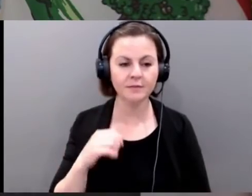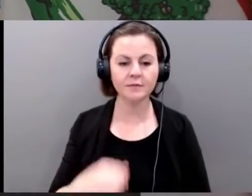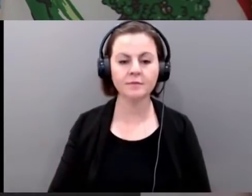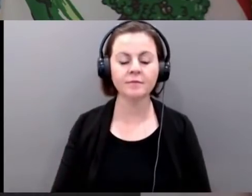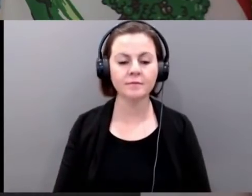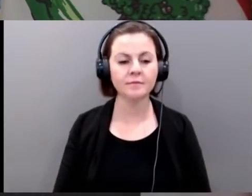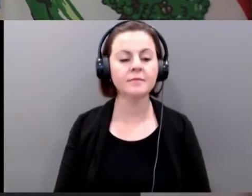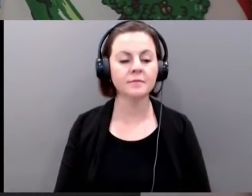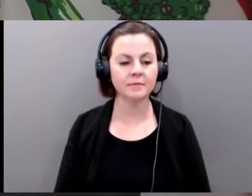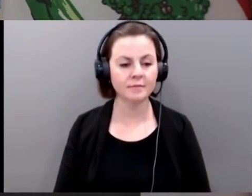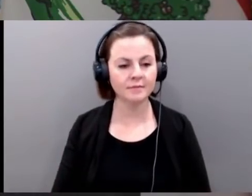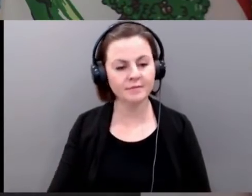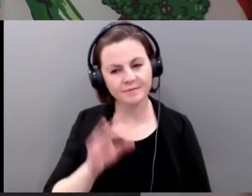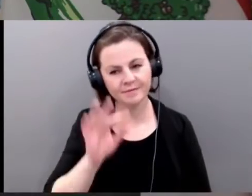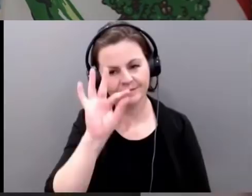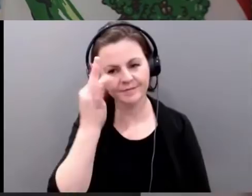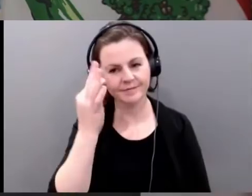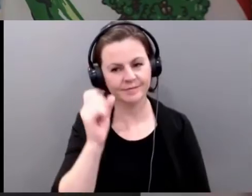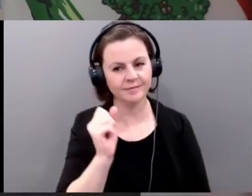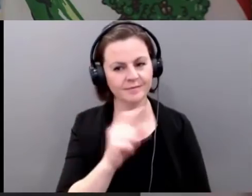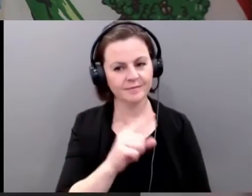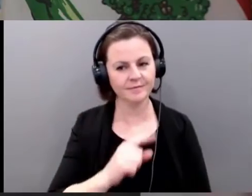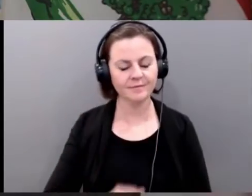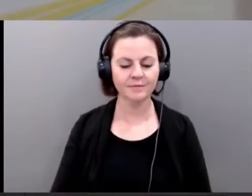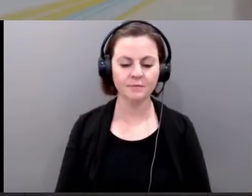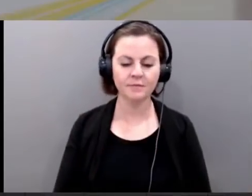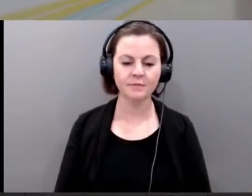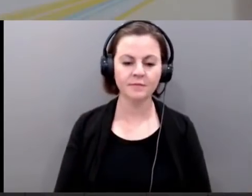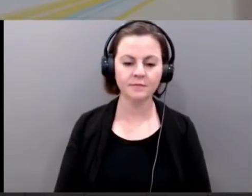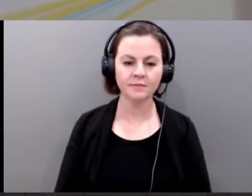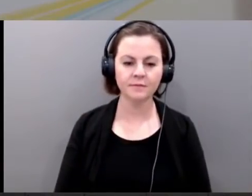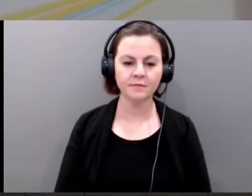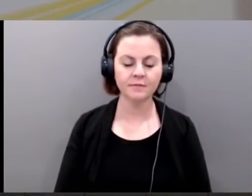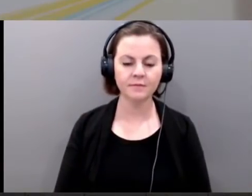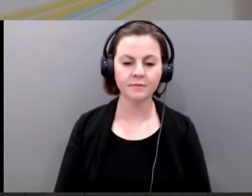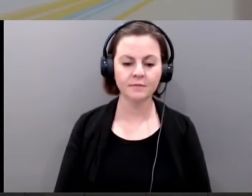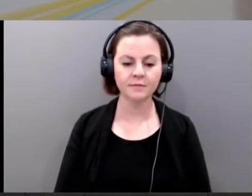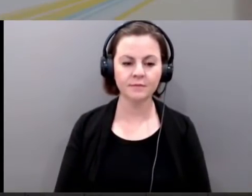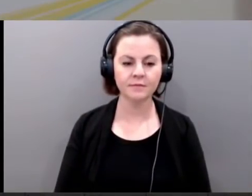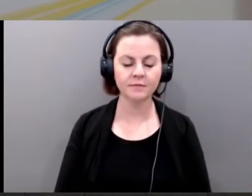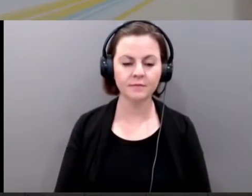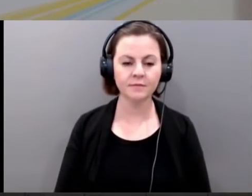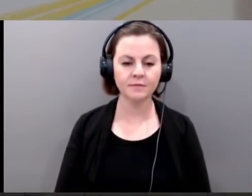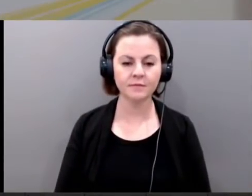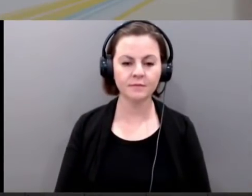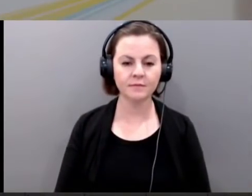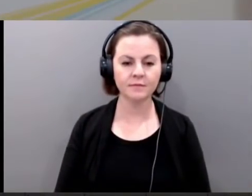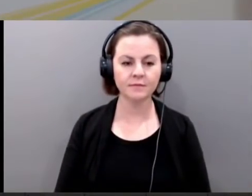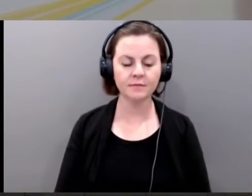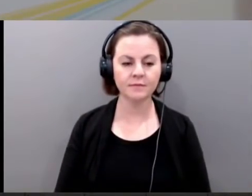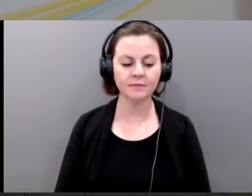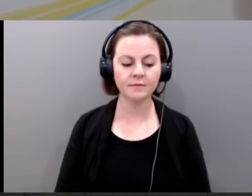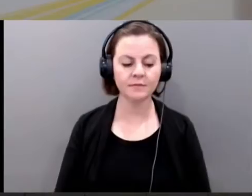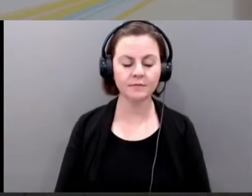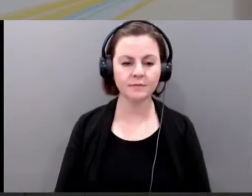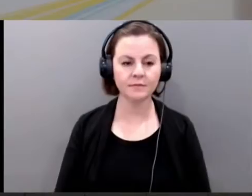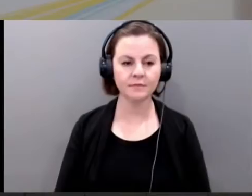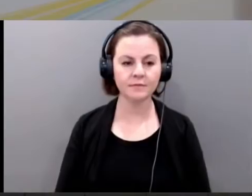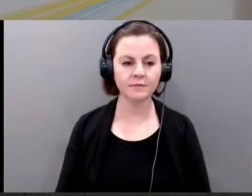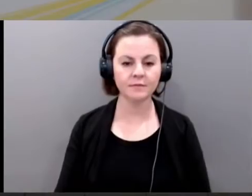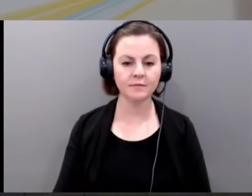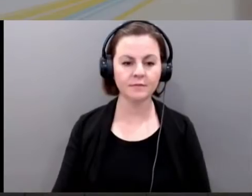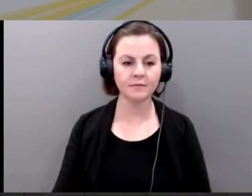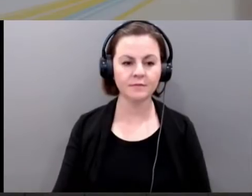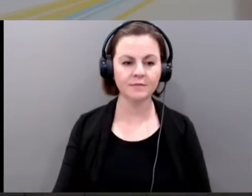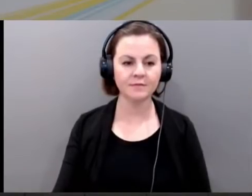Bonjour, Dr Morrison. Tout d'abord, avant de poser ma première question, est-ce que vous pourriez répéter l'essentiel en français, s'il